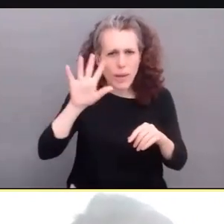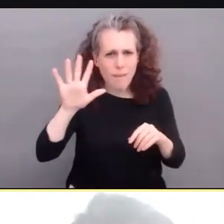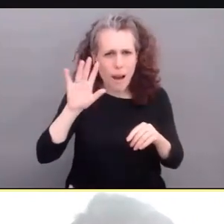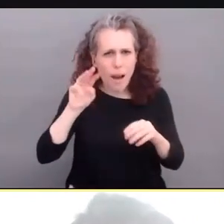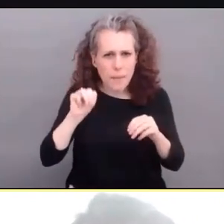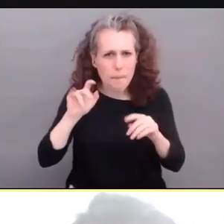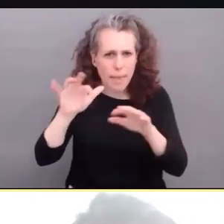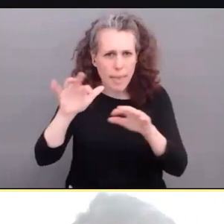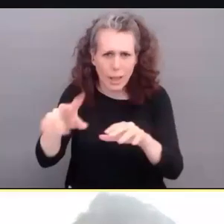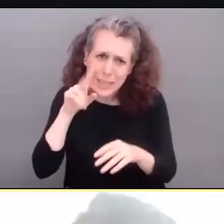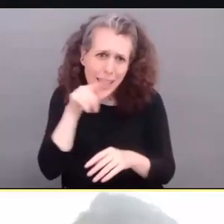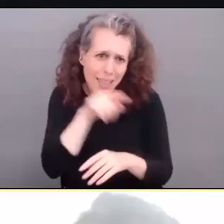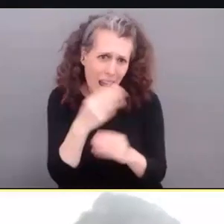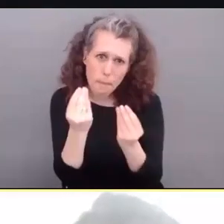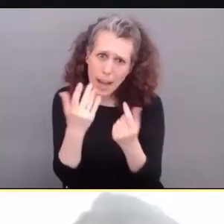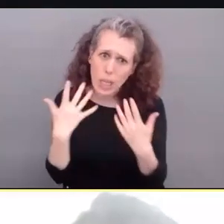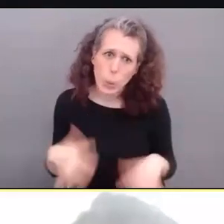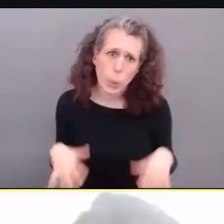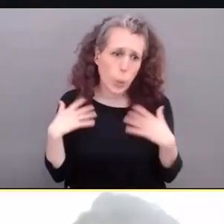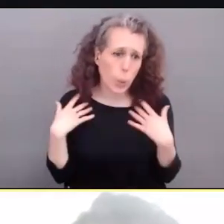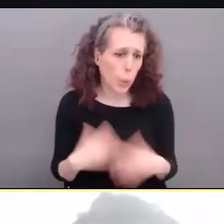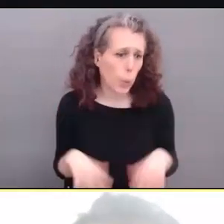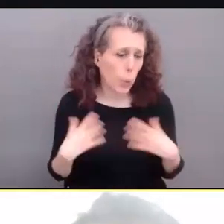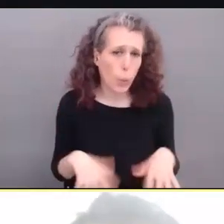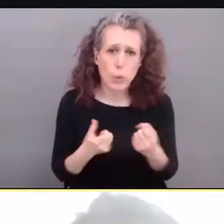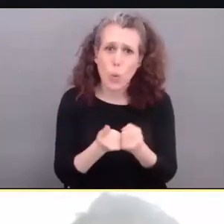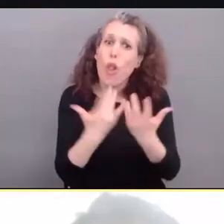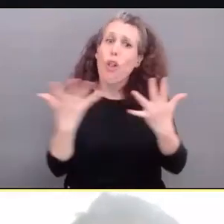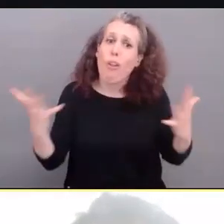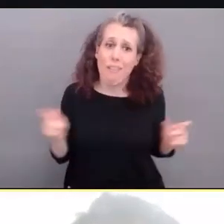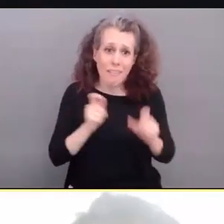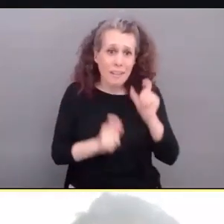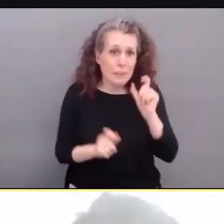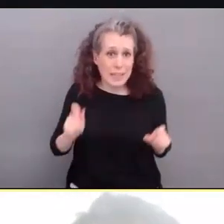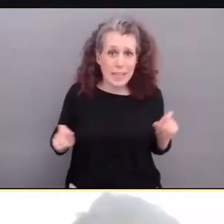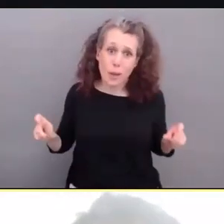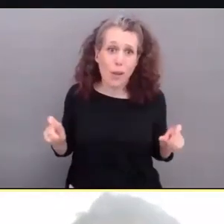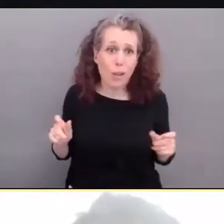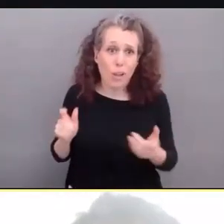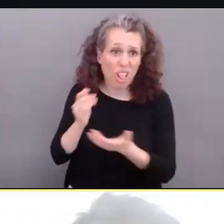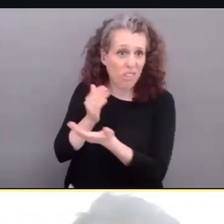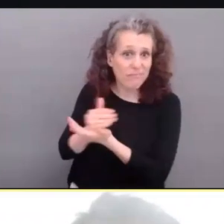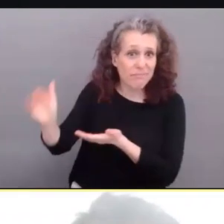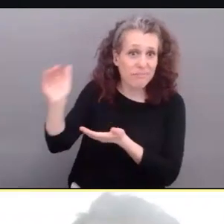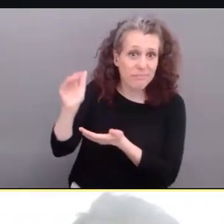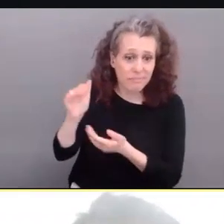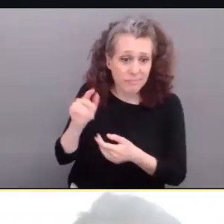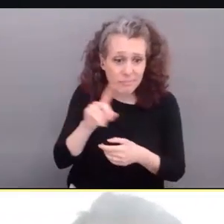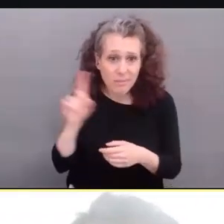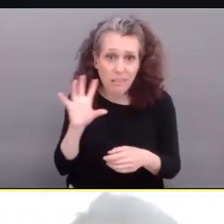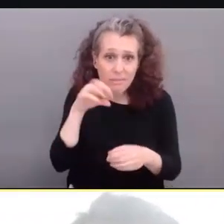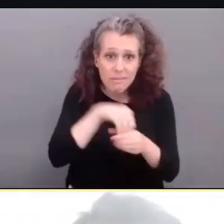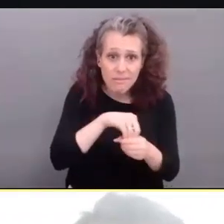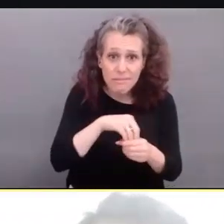huge consumer base, which is not being properly, let's say, used as in